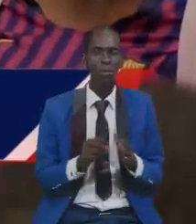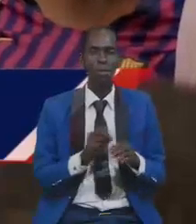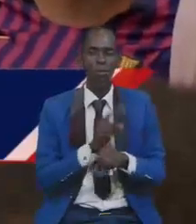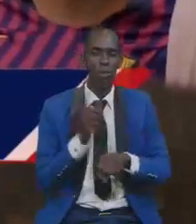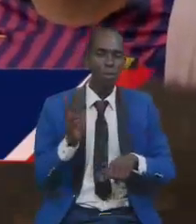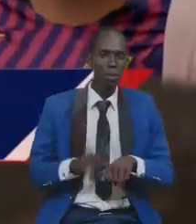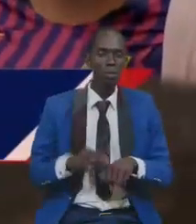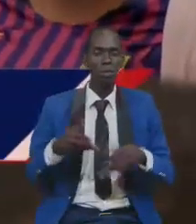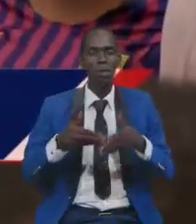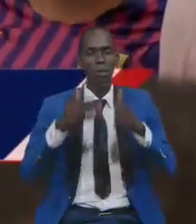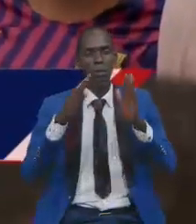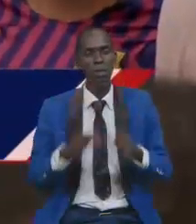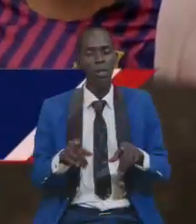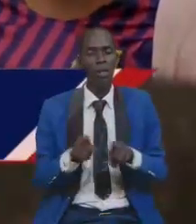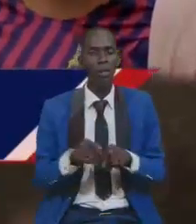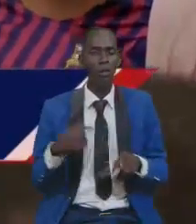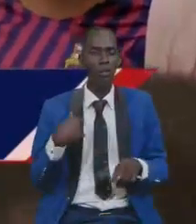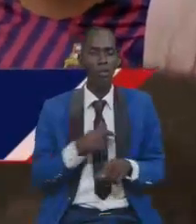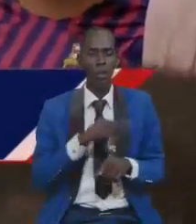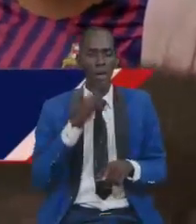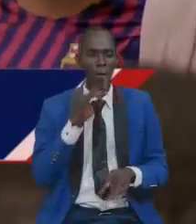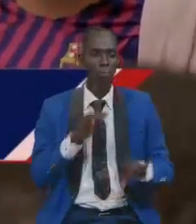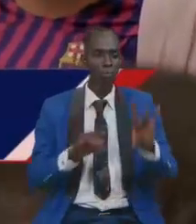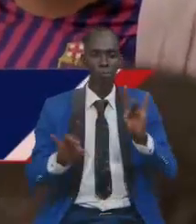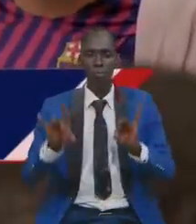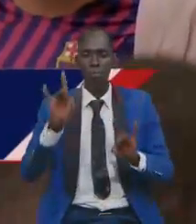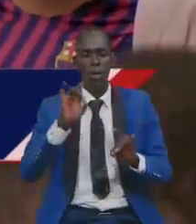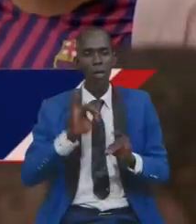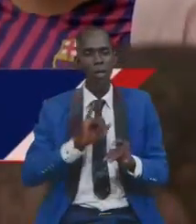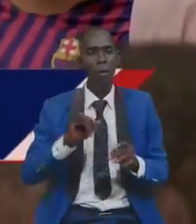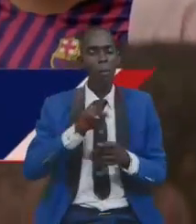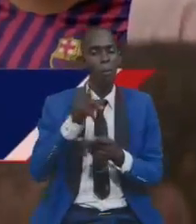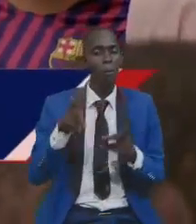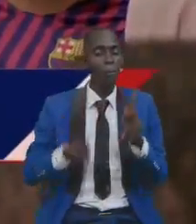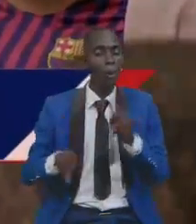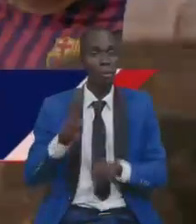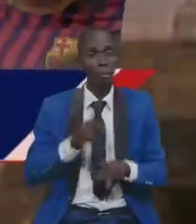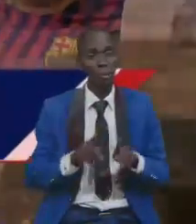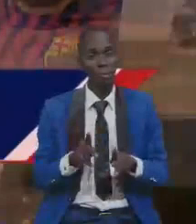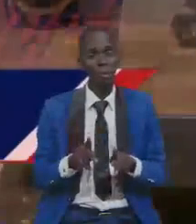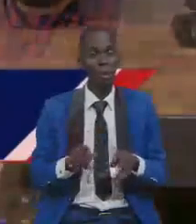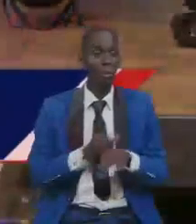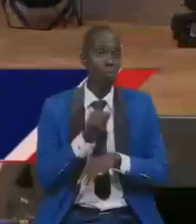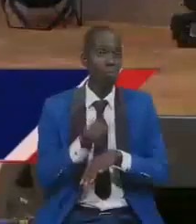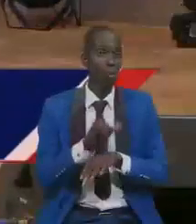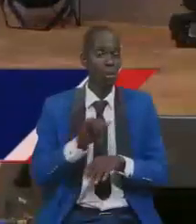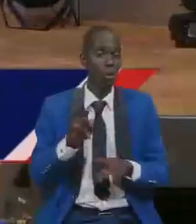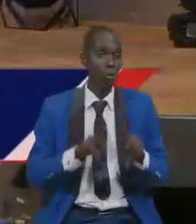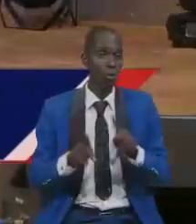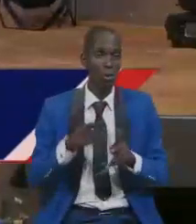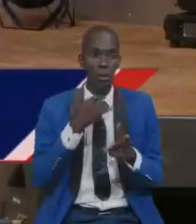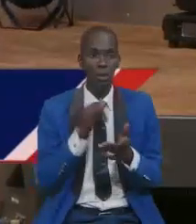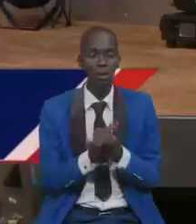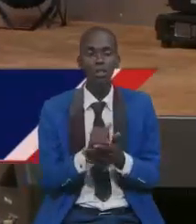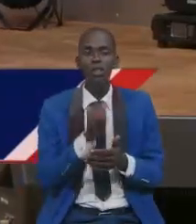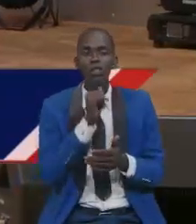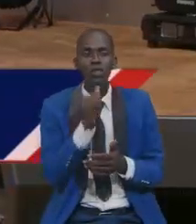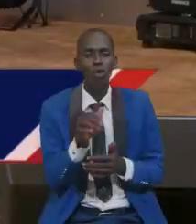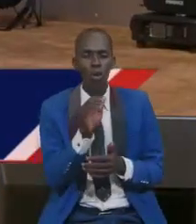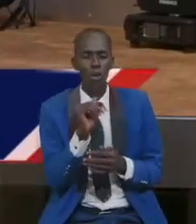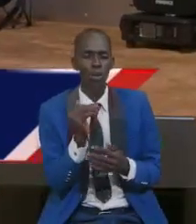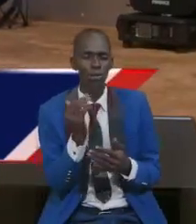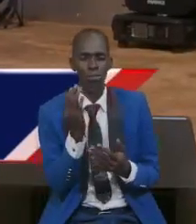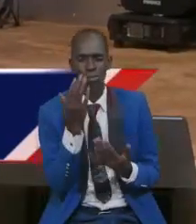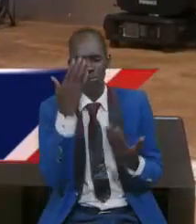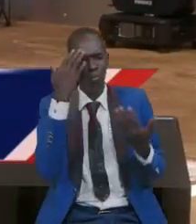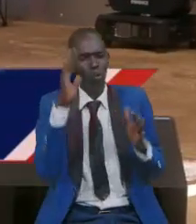anywhere, as we're putting people in place, it says, not a novice. Not somebody who's just converted